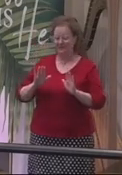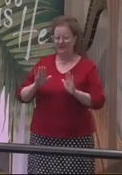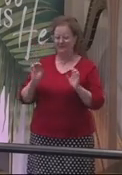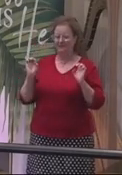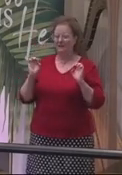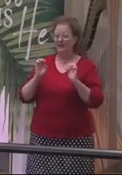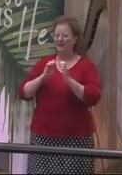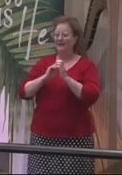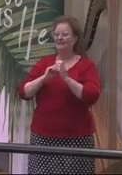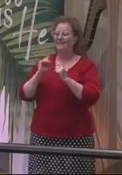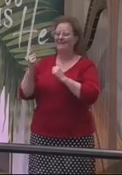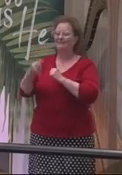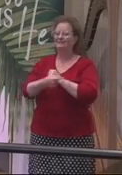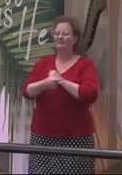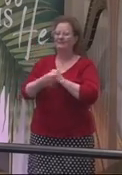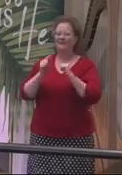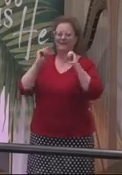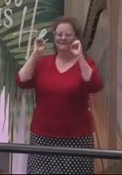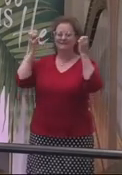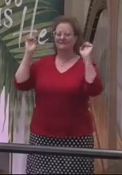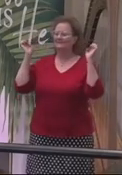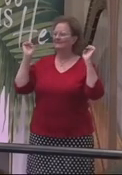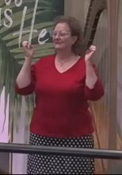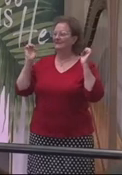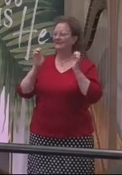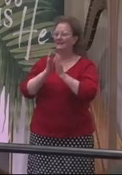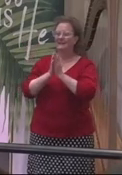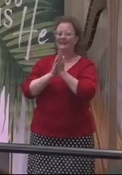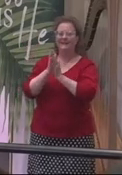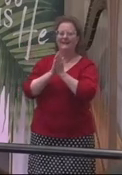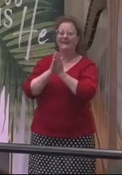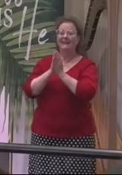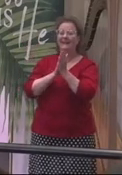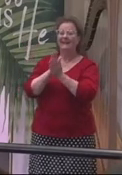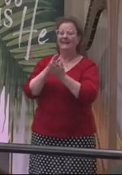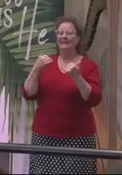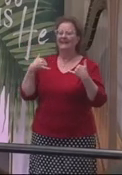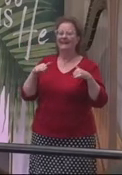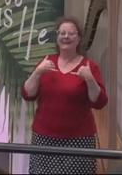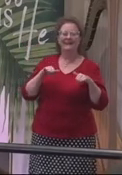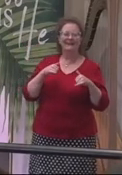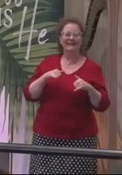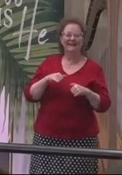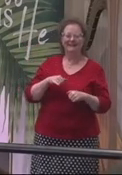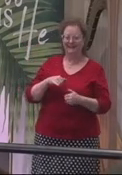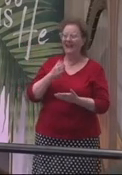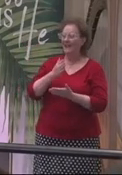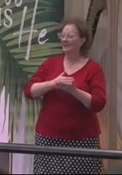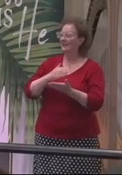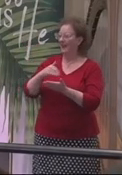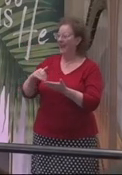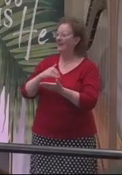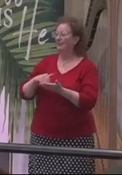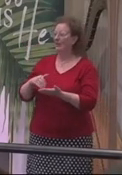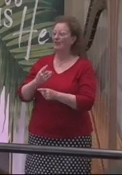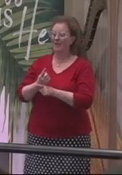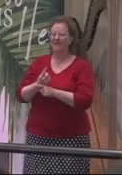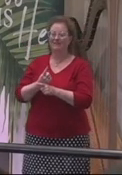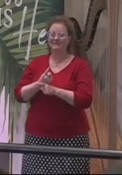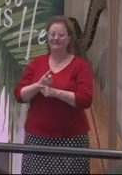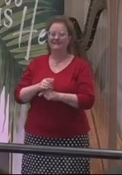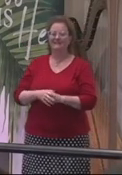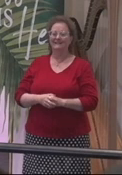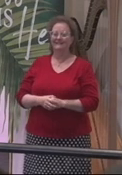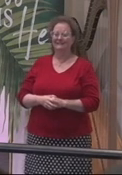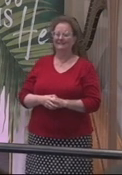that's a party also. And listen, how many of you are like, I came for the party. I came for the cake. Am I right? And so keep